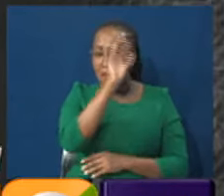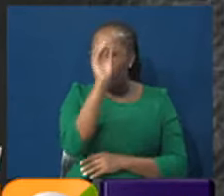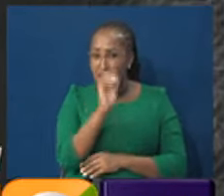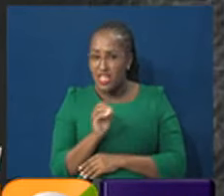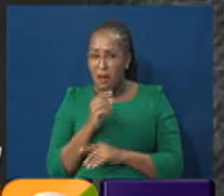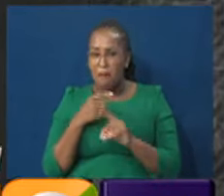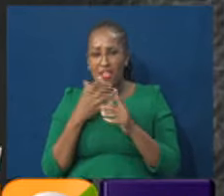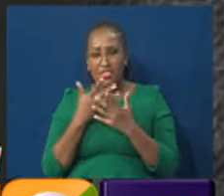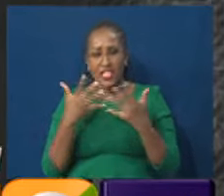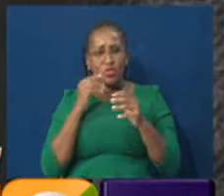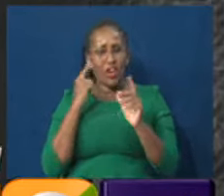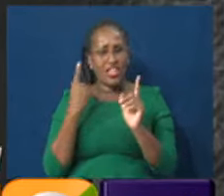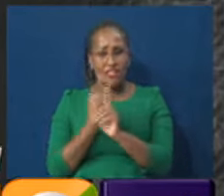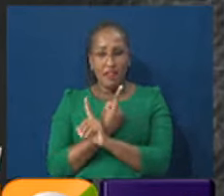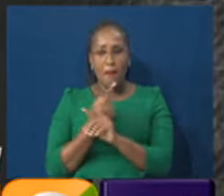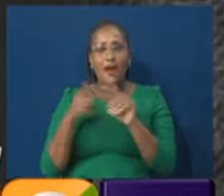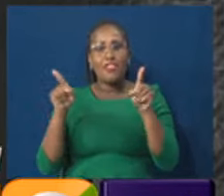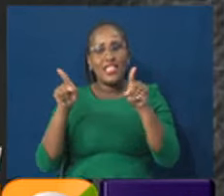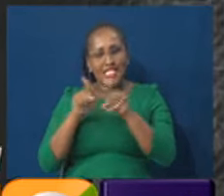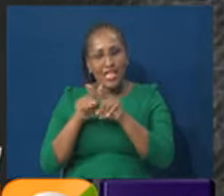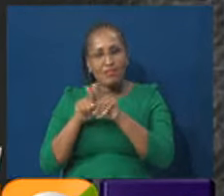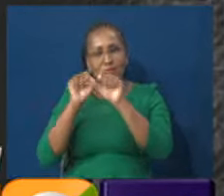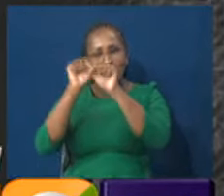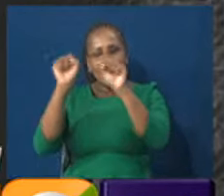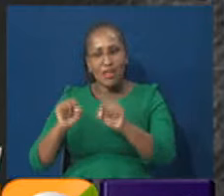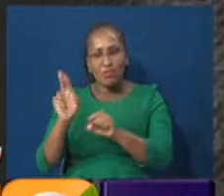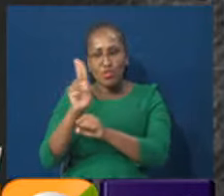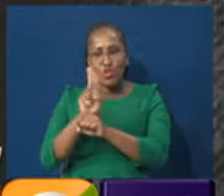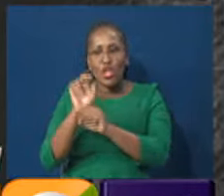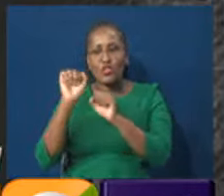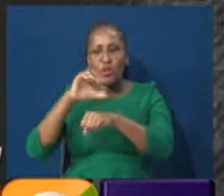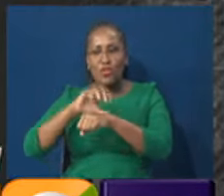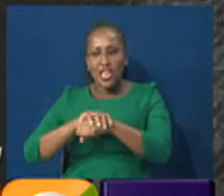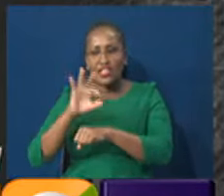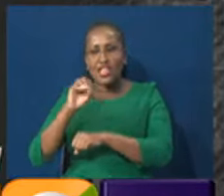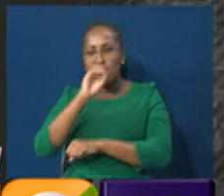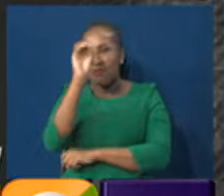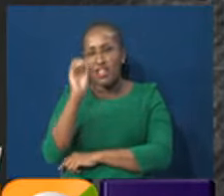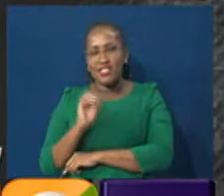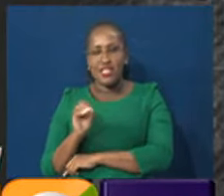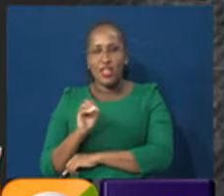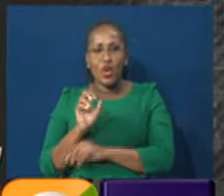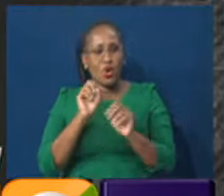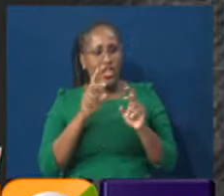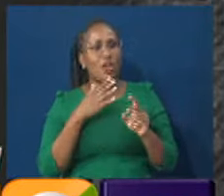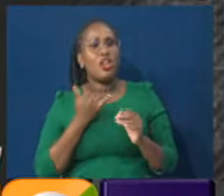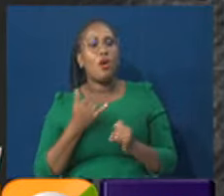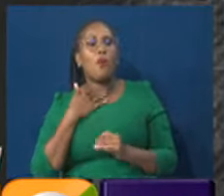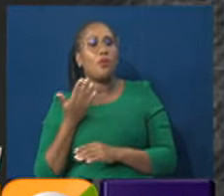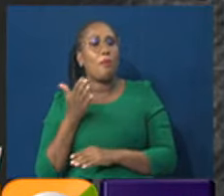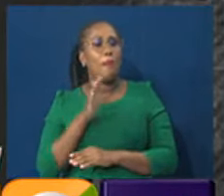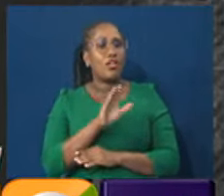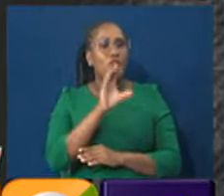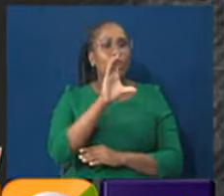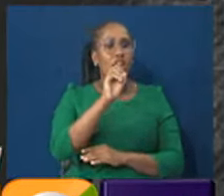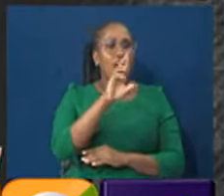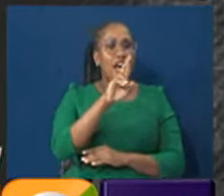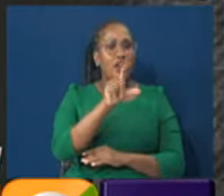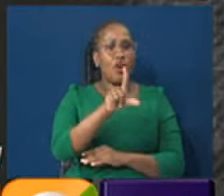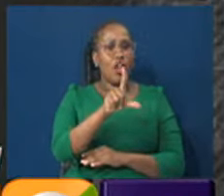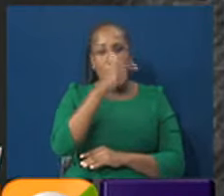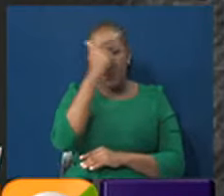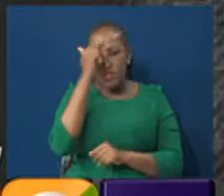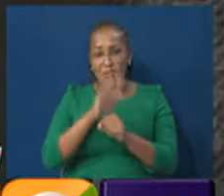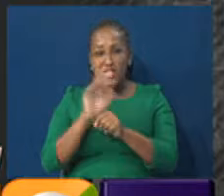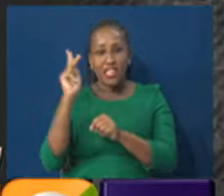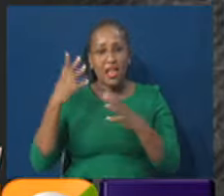little bit different, that's the same method we used to come up with that percent. Let me come to Caroline, because even though Kenyans may not have remembered the promises, Mzalendo